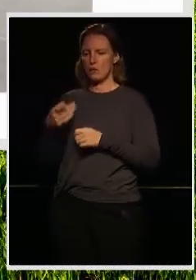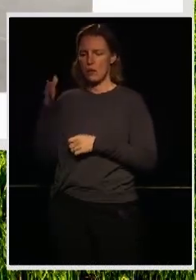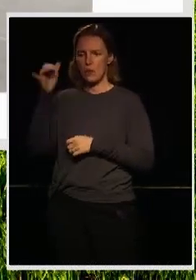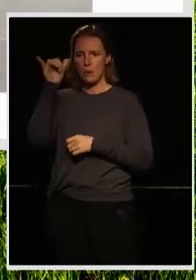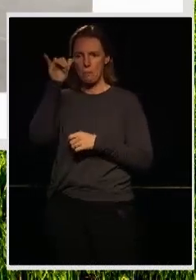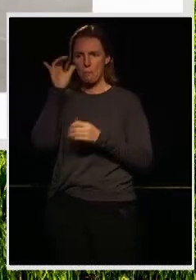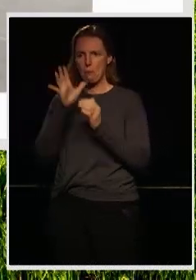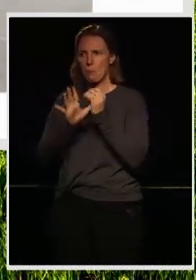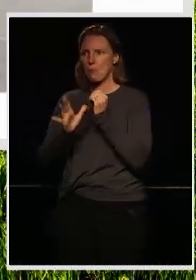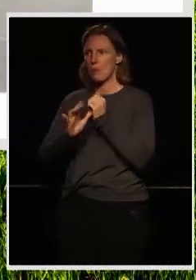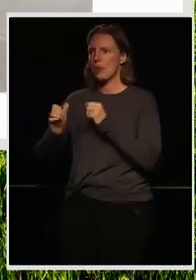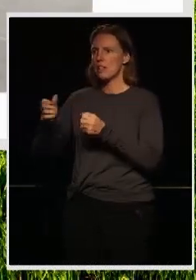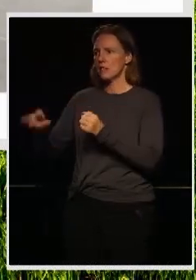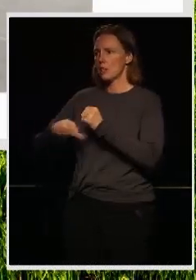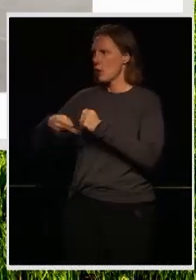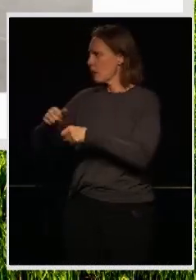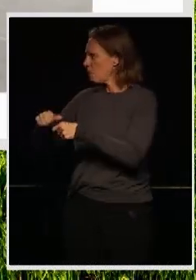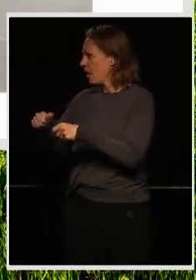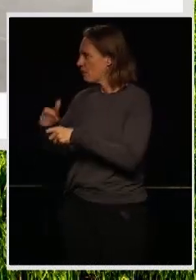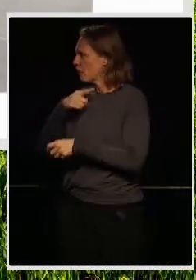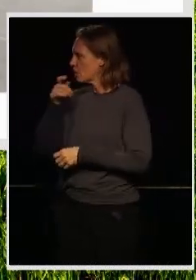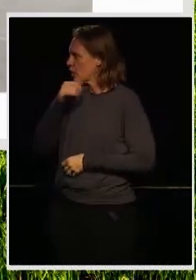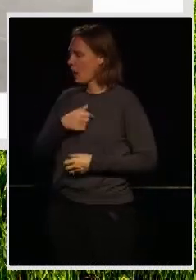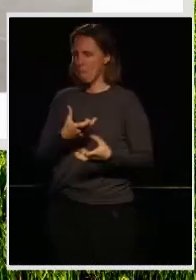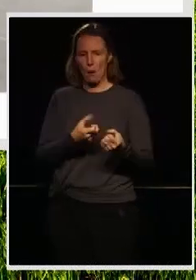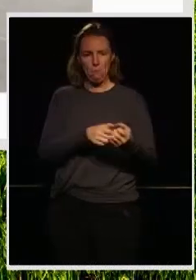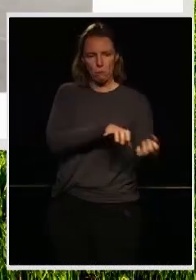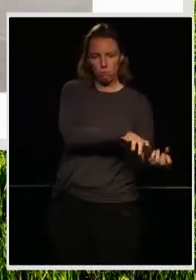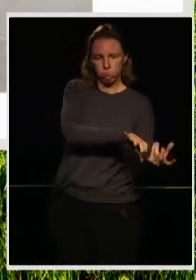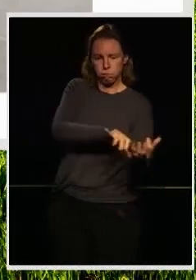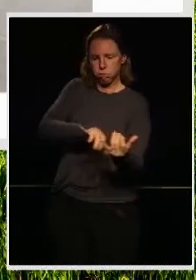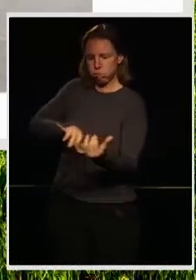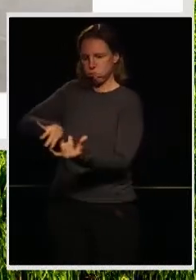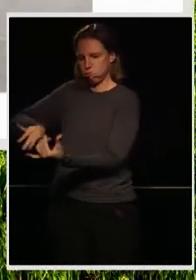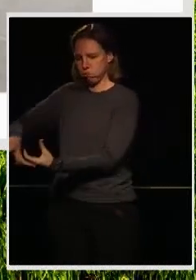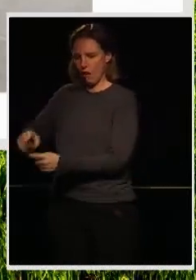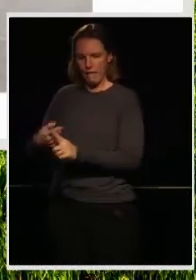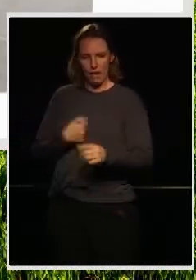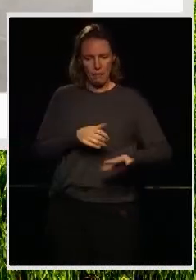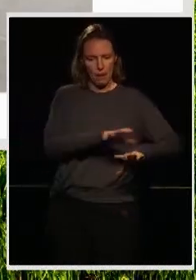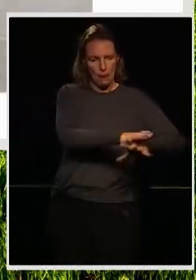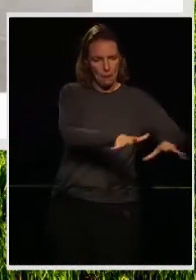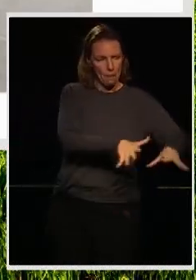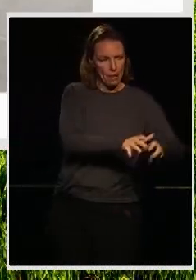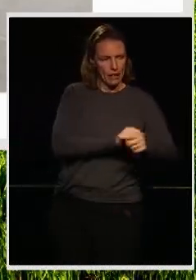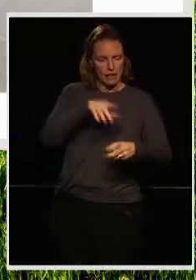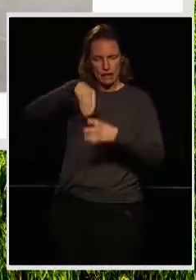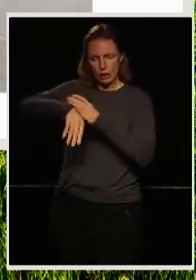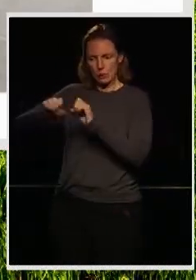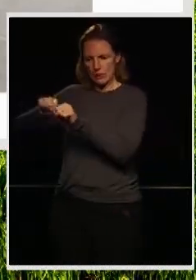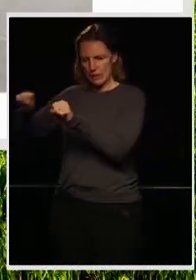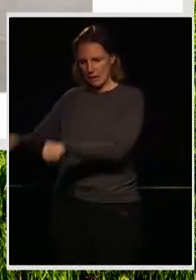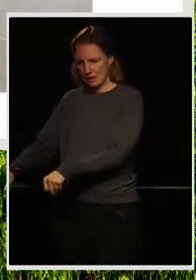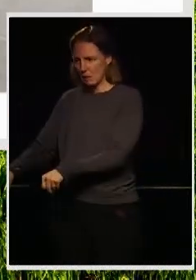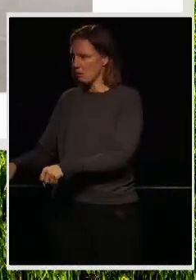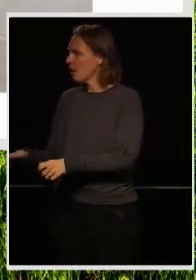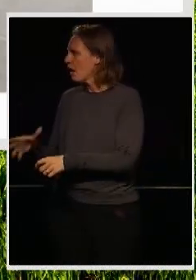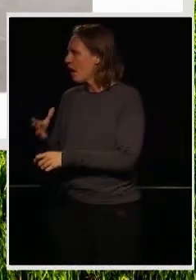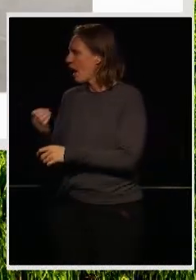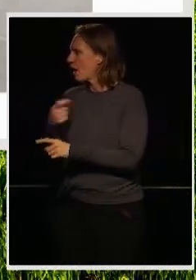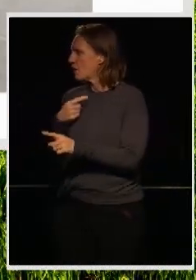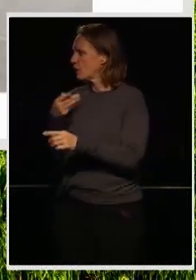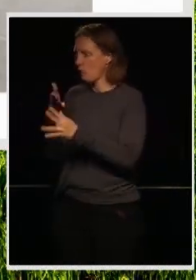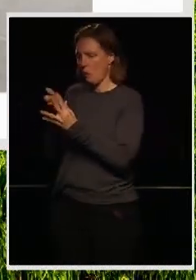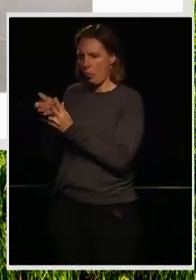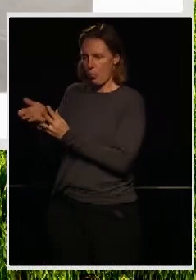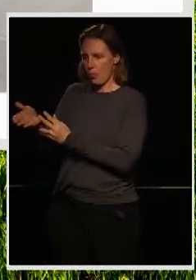pond. We use a pump to transfer the manure slurry from the pond into our containerized system. And as it goes